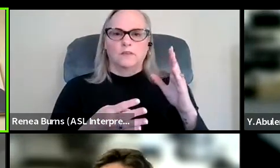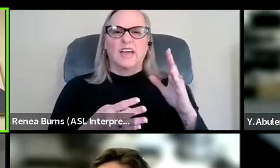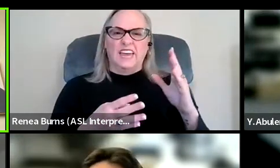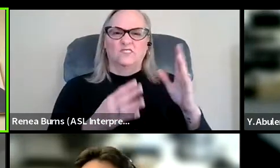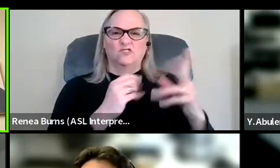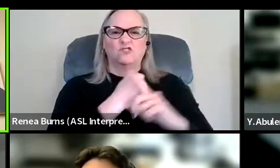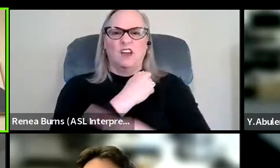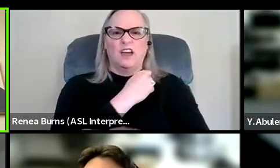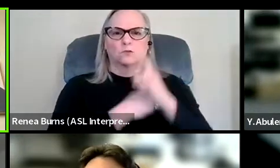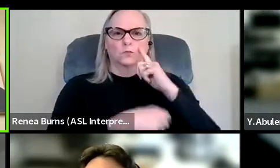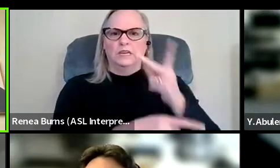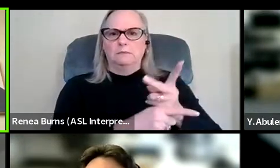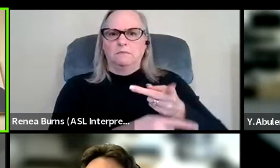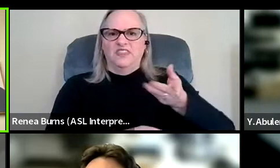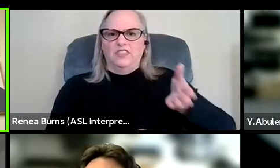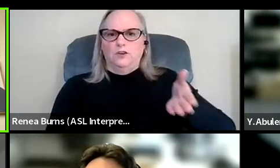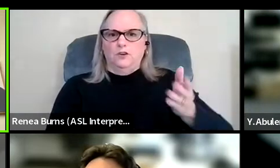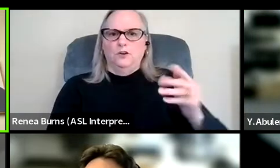Yeah.